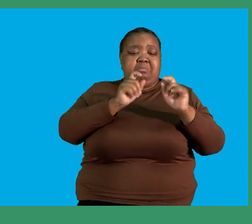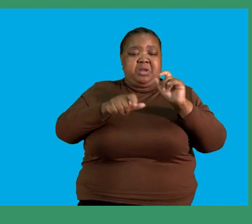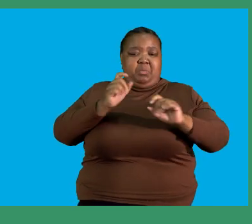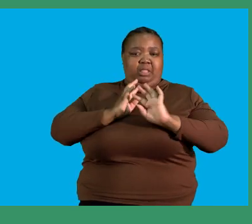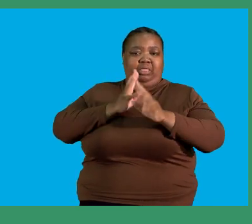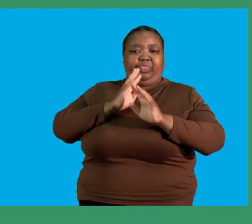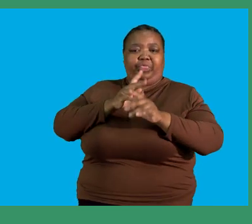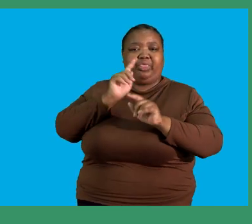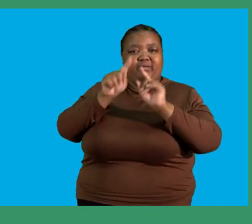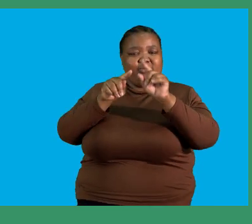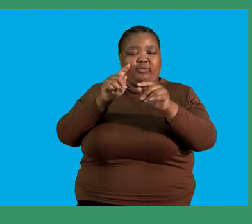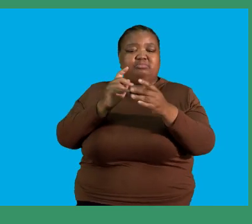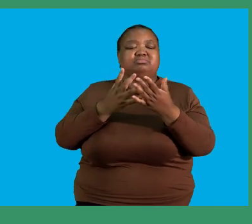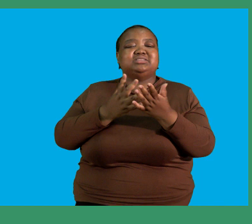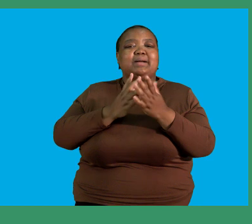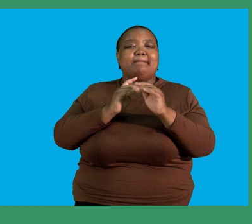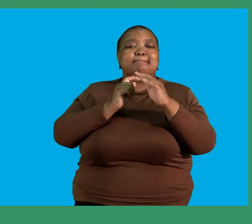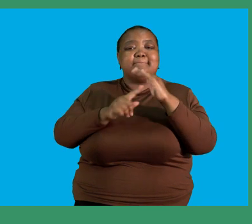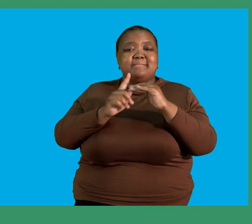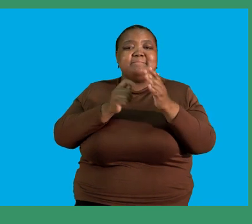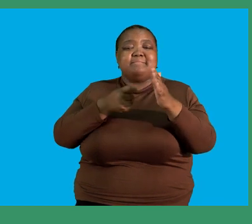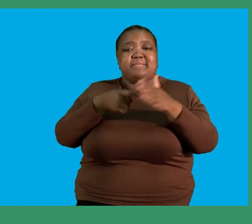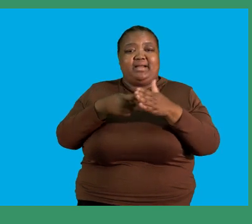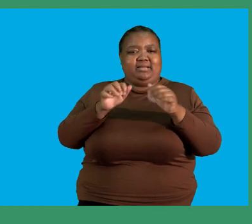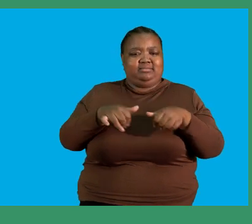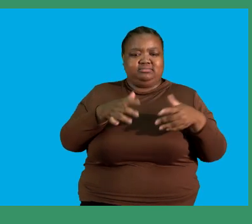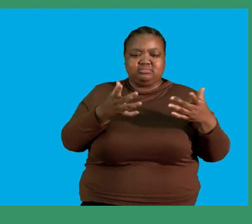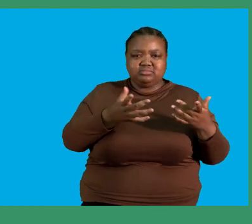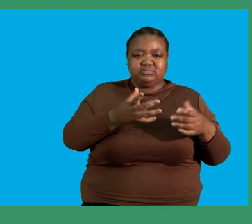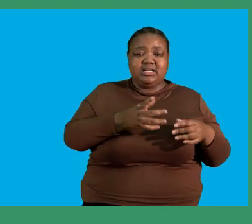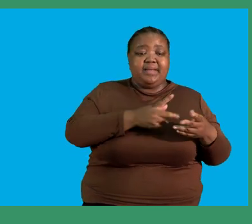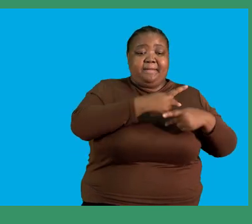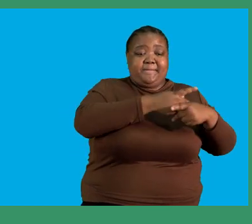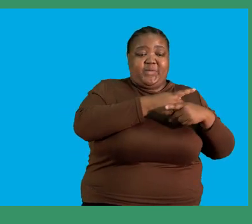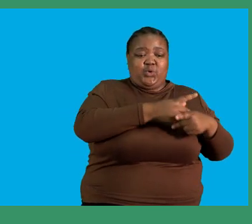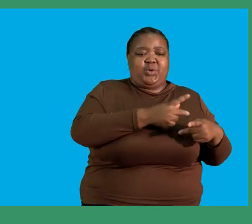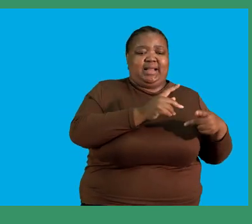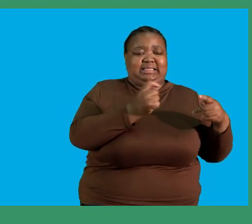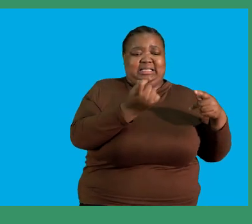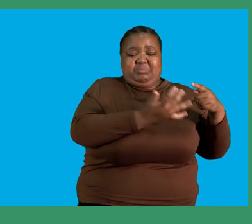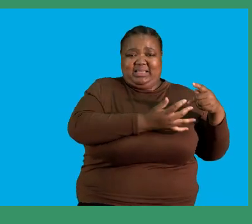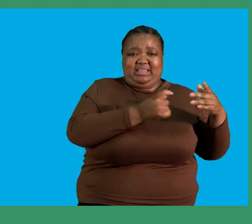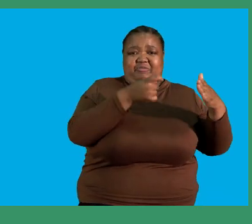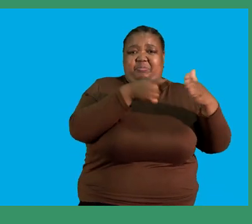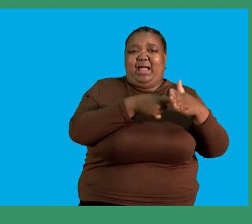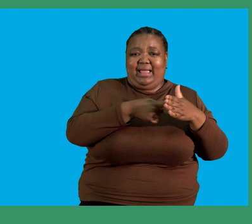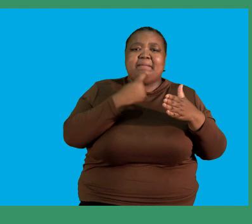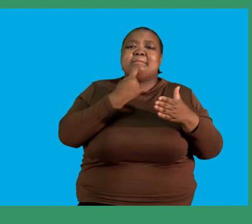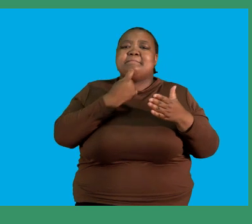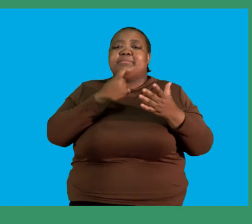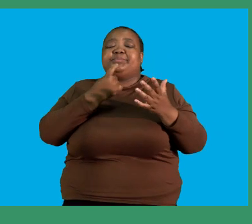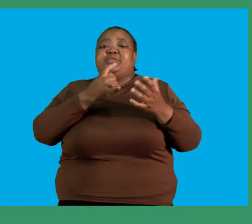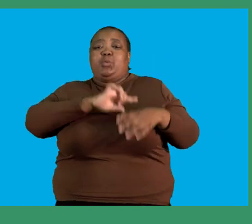of the reason why they are buying the more expensive product instead of the cheaper one? It is definitely because of the